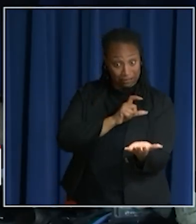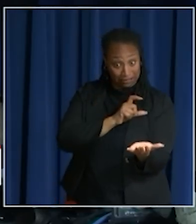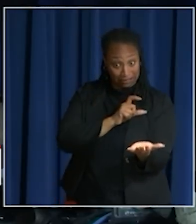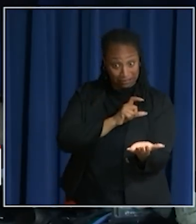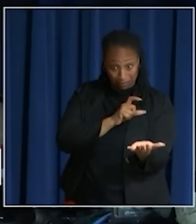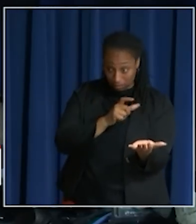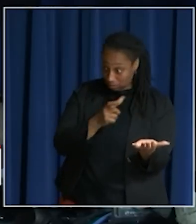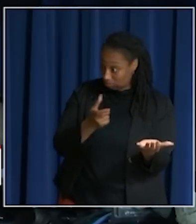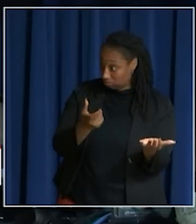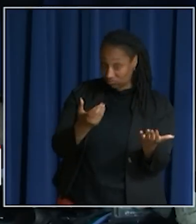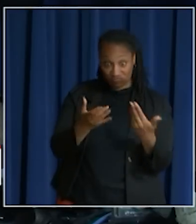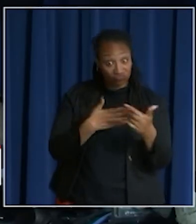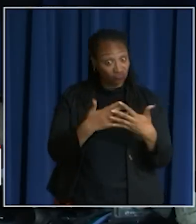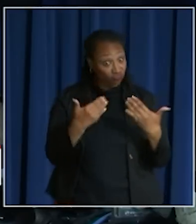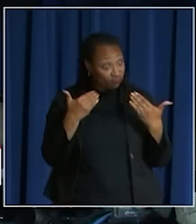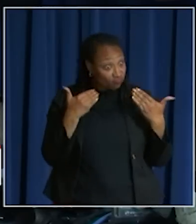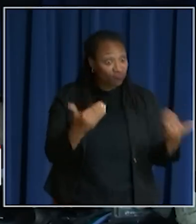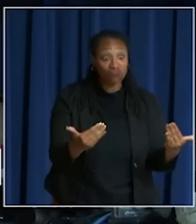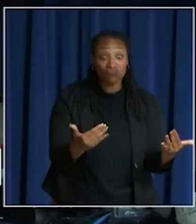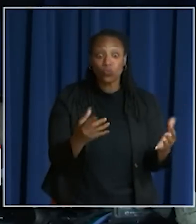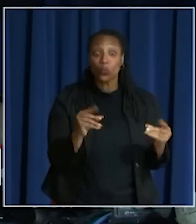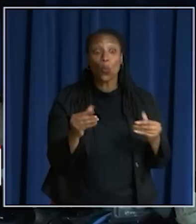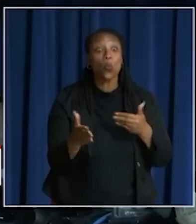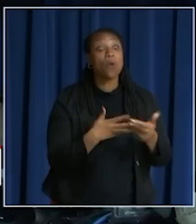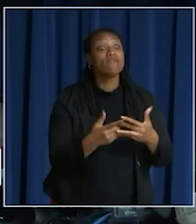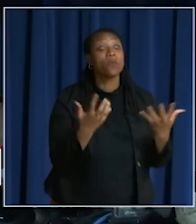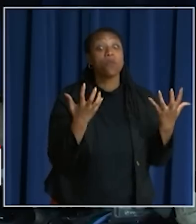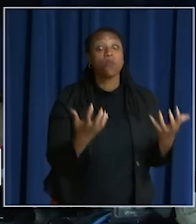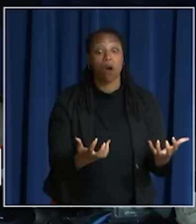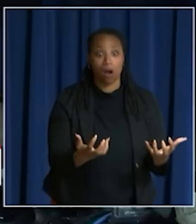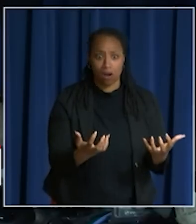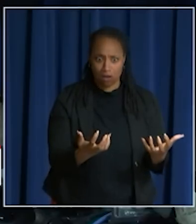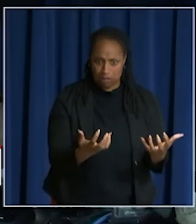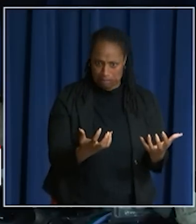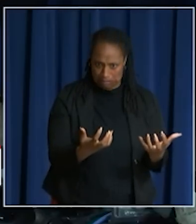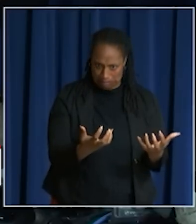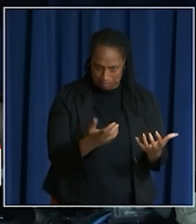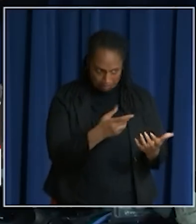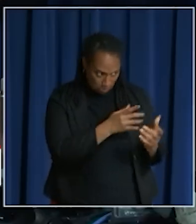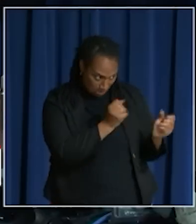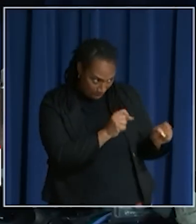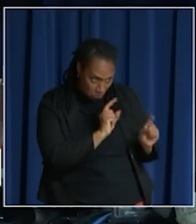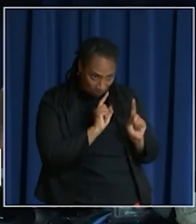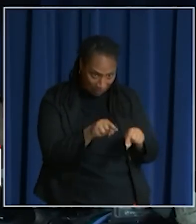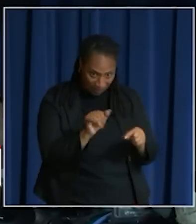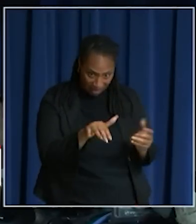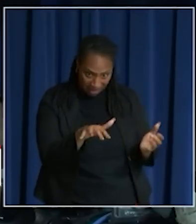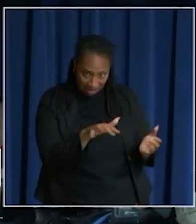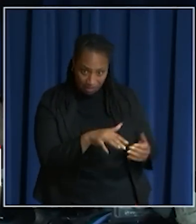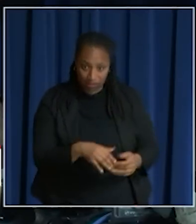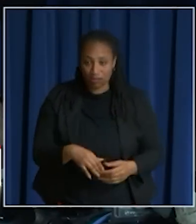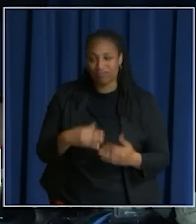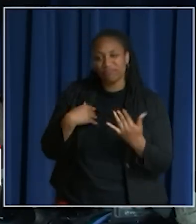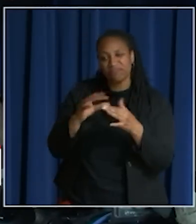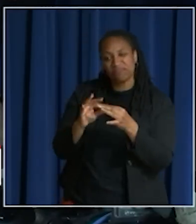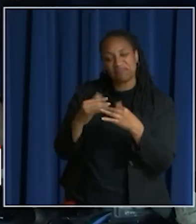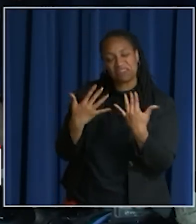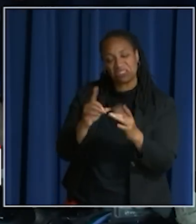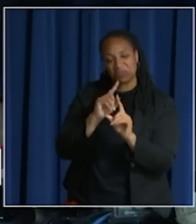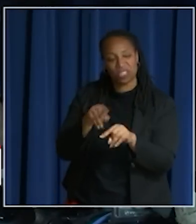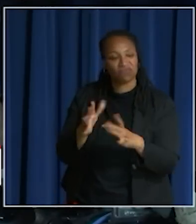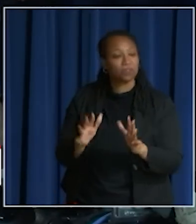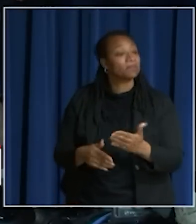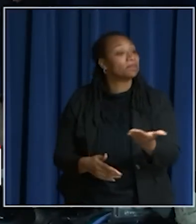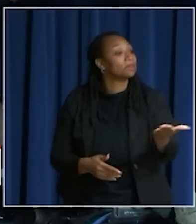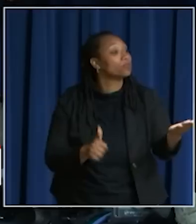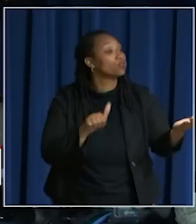about the DC crime stats? I mean, I think I've already addressed all of those questions. Anything else? Yep. Scott Gelman with